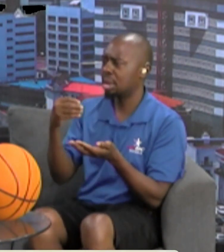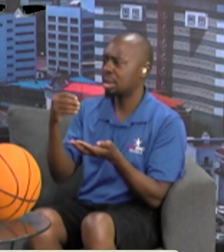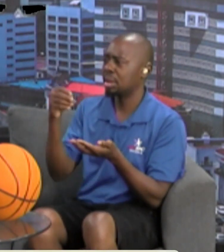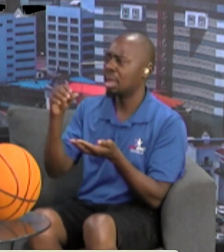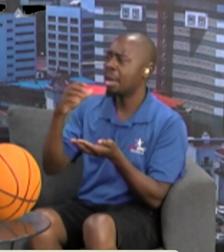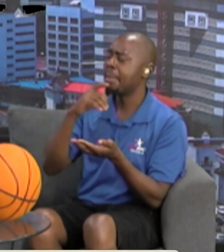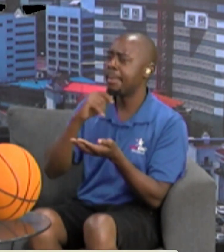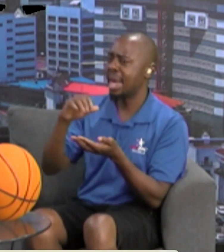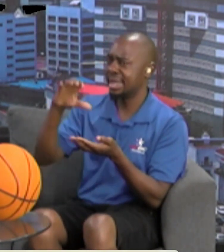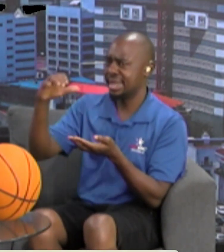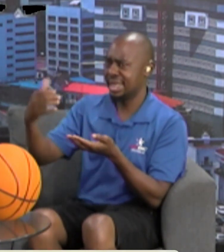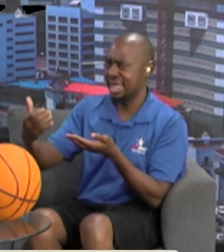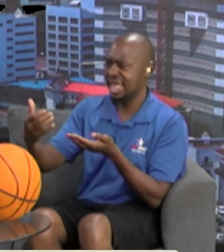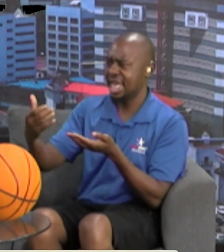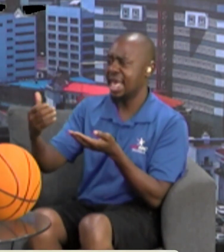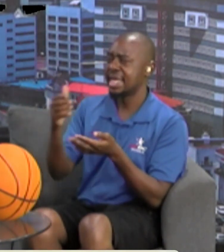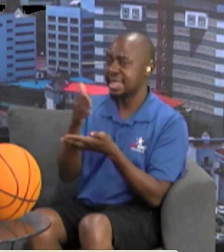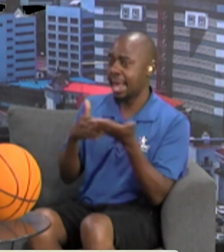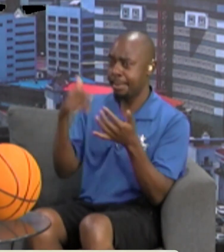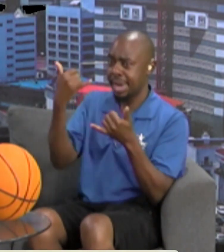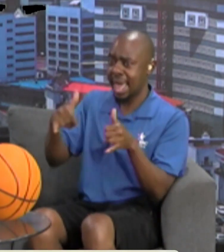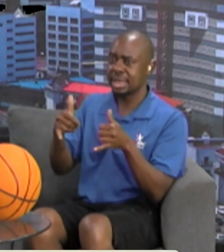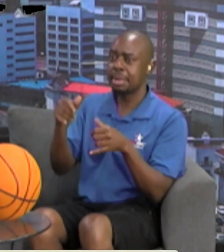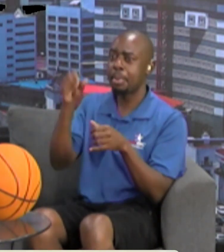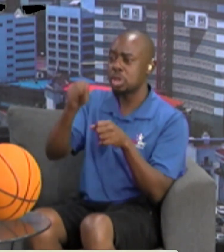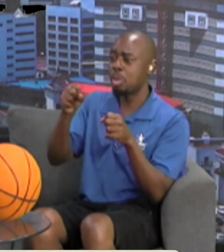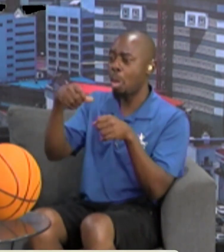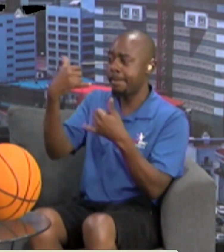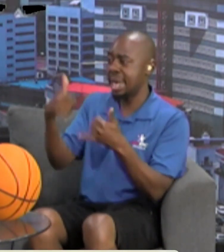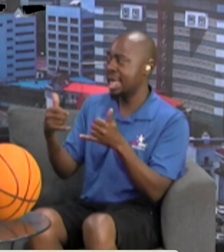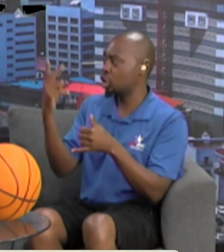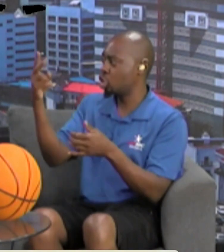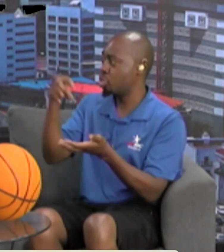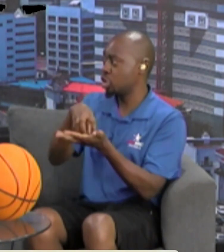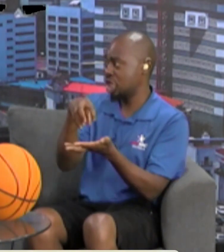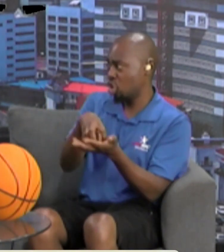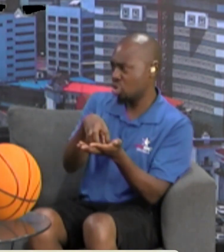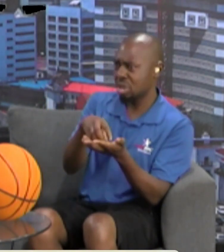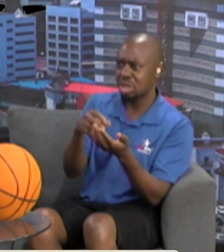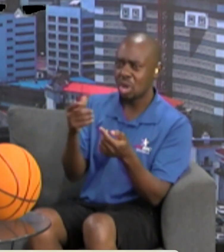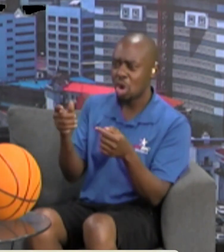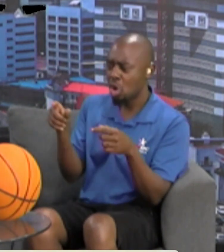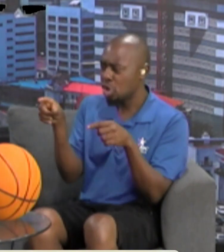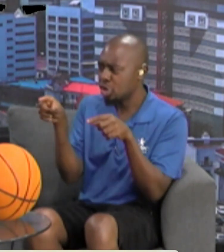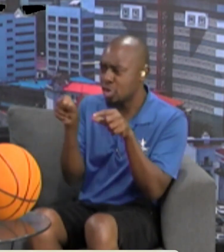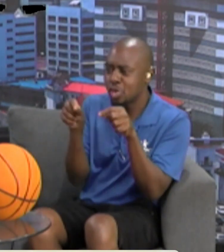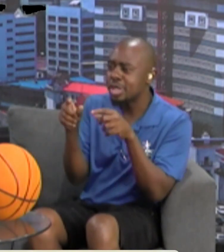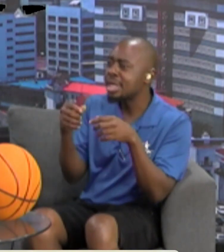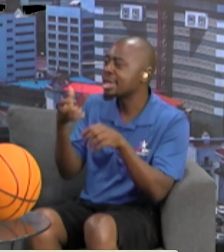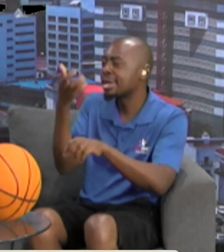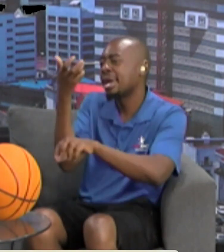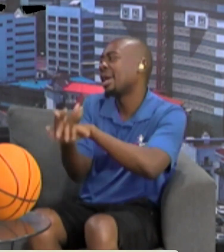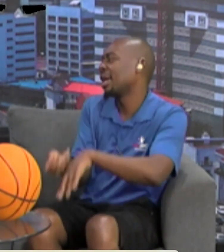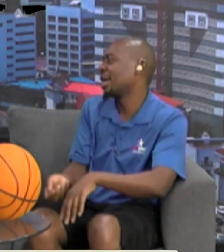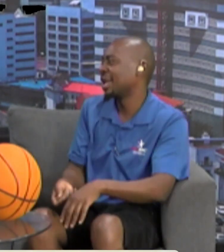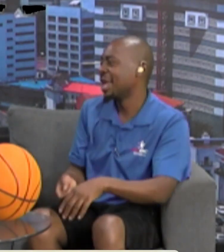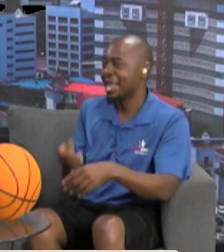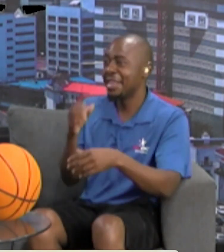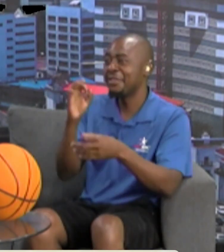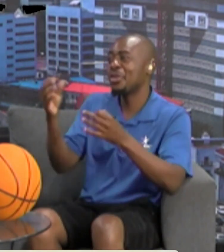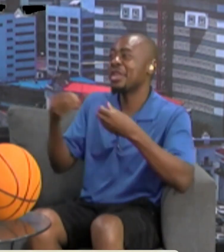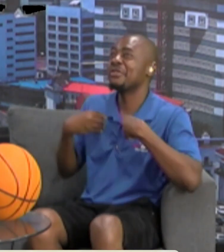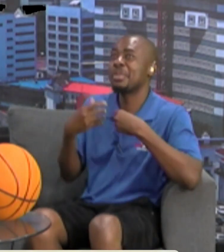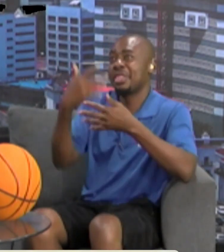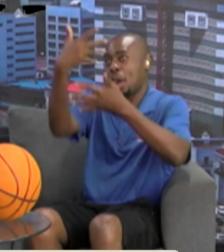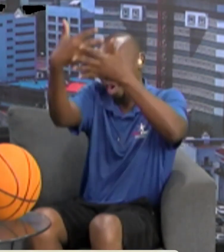look at Liverpool and Manchester City. There are some players who can, juggle between